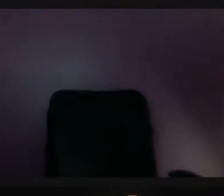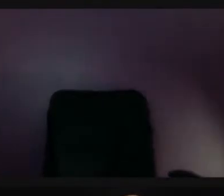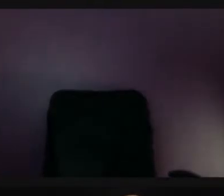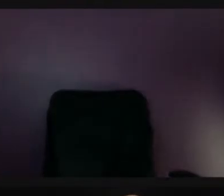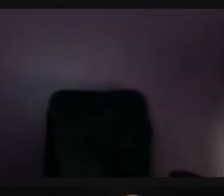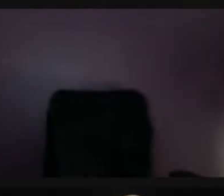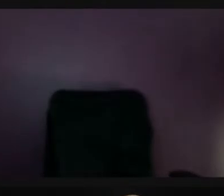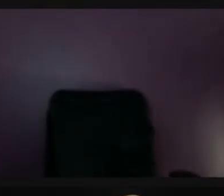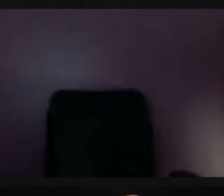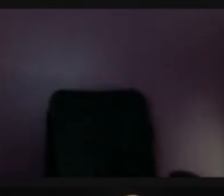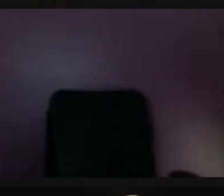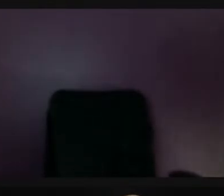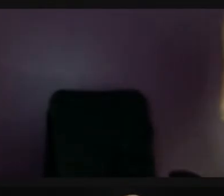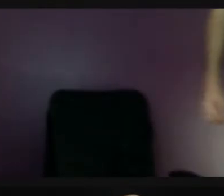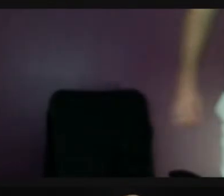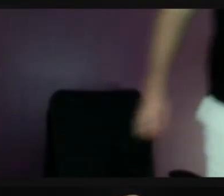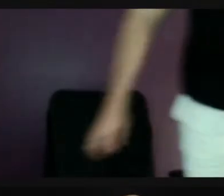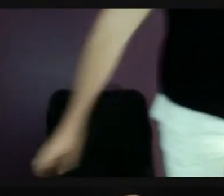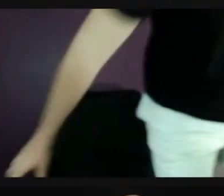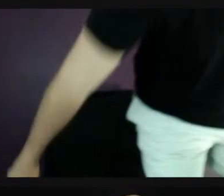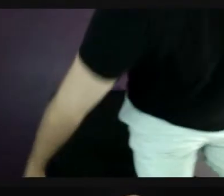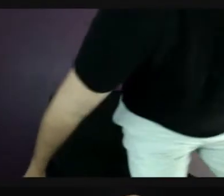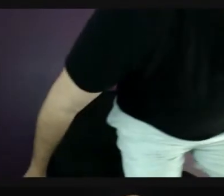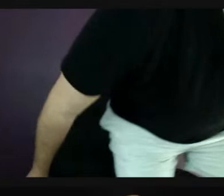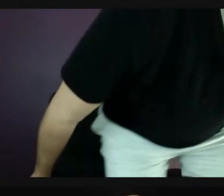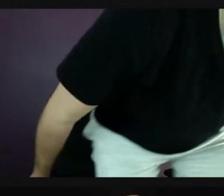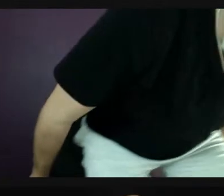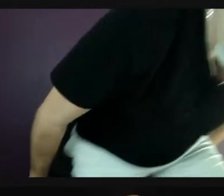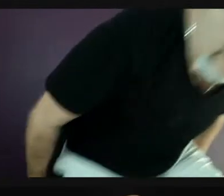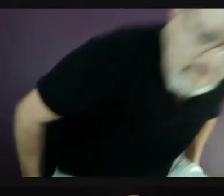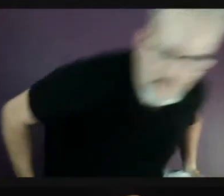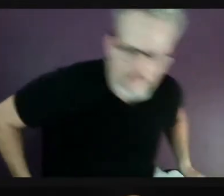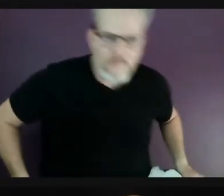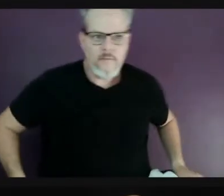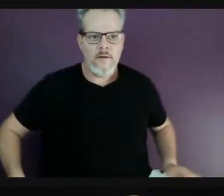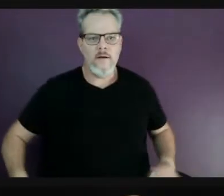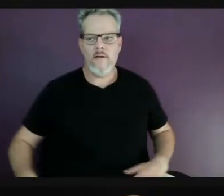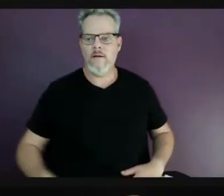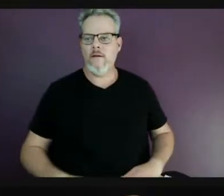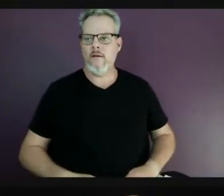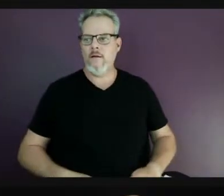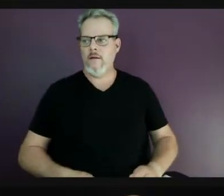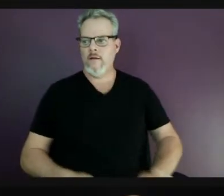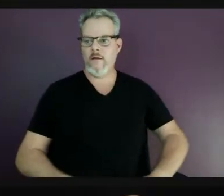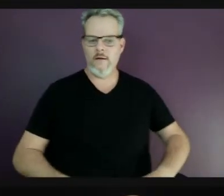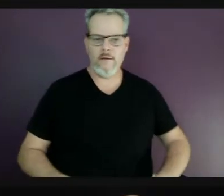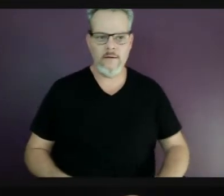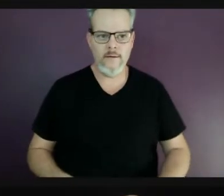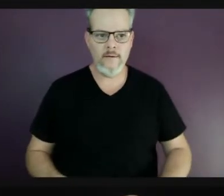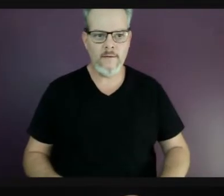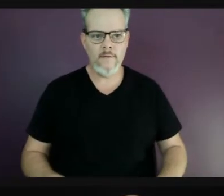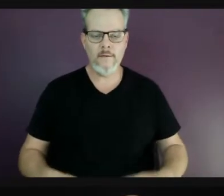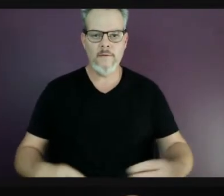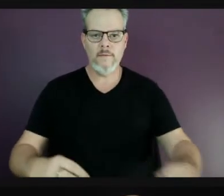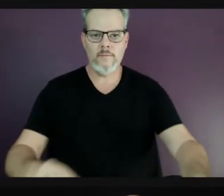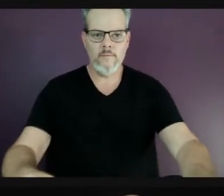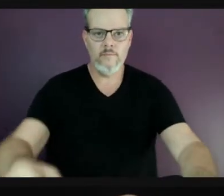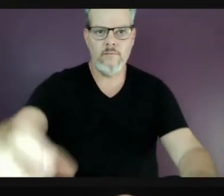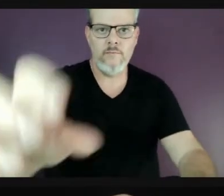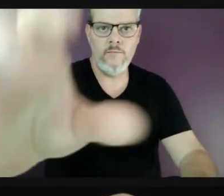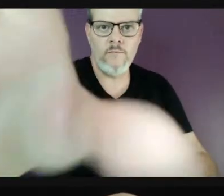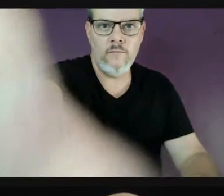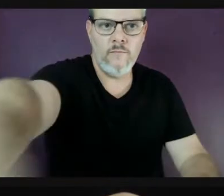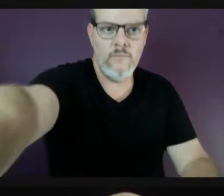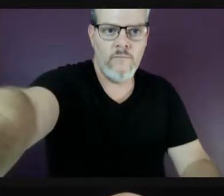well, near Pahala. This is all a feeder system to Kilauea. So it comes from deep and then moves laterally that way, we believe, at least one of the